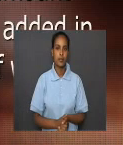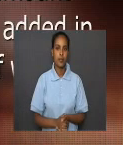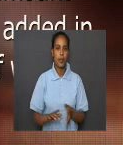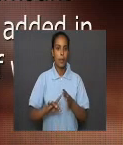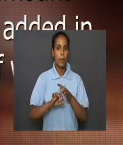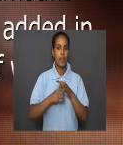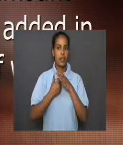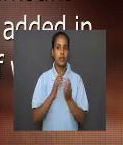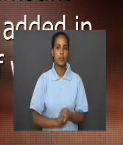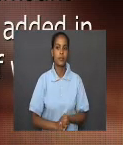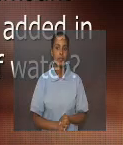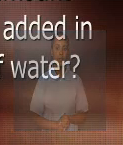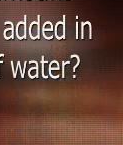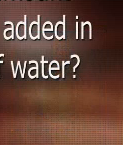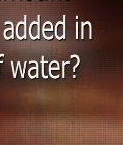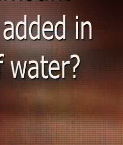Begin.